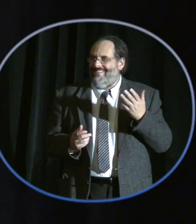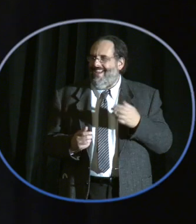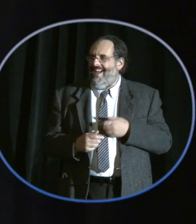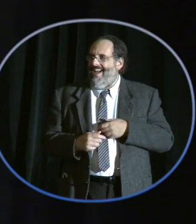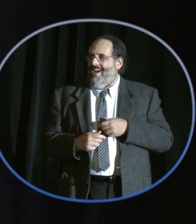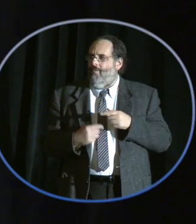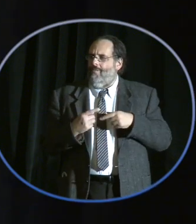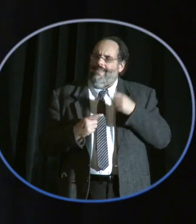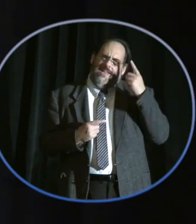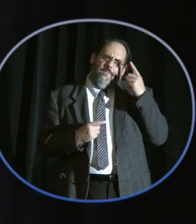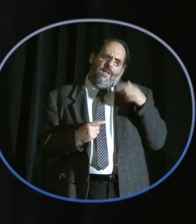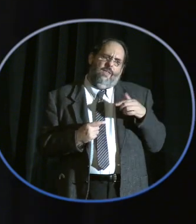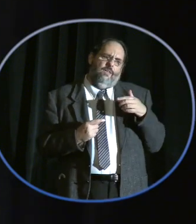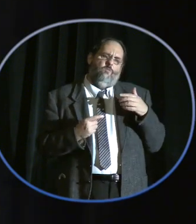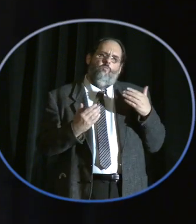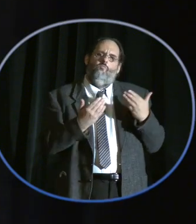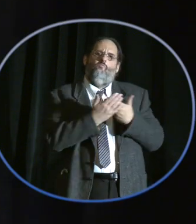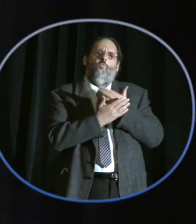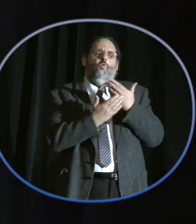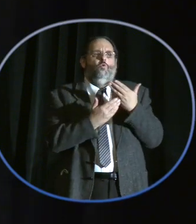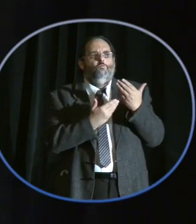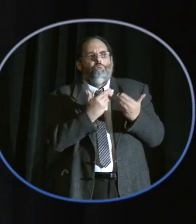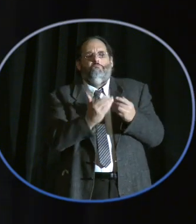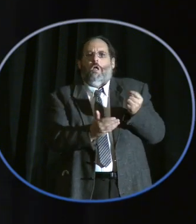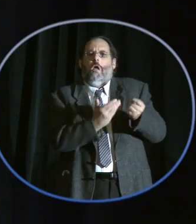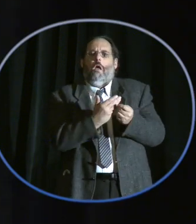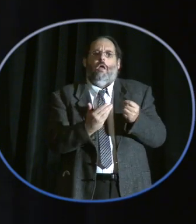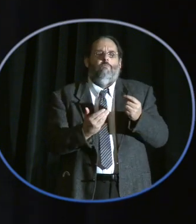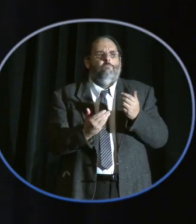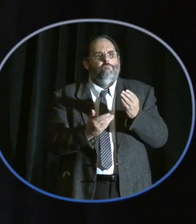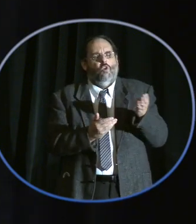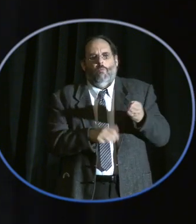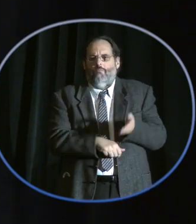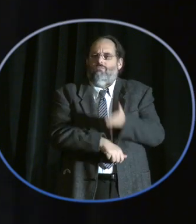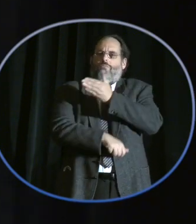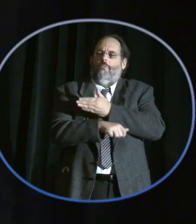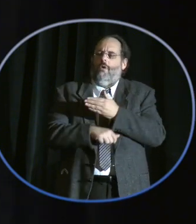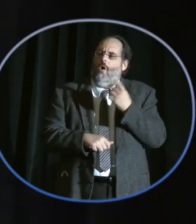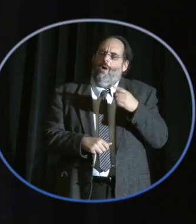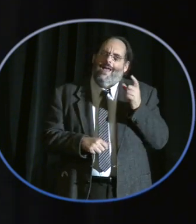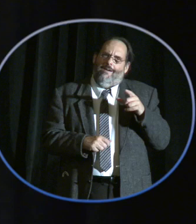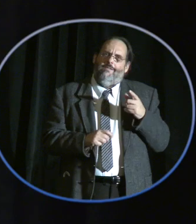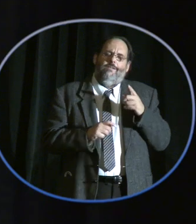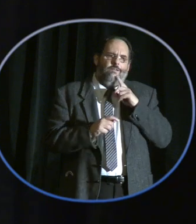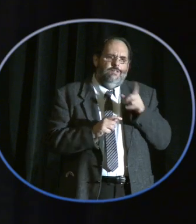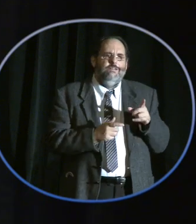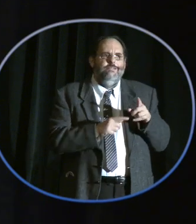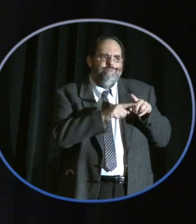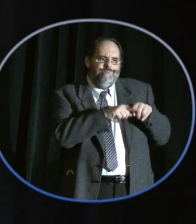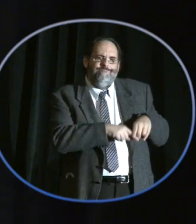about this renaissance that Baltimore is undertaking, we always have to